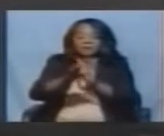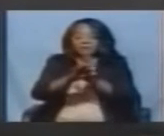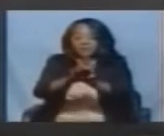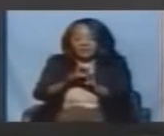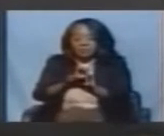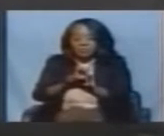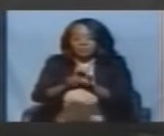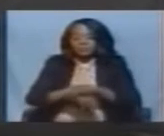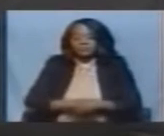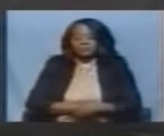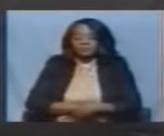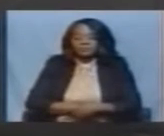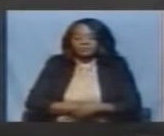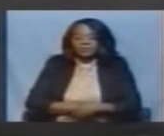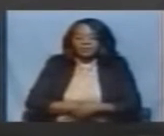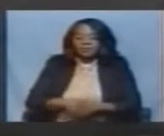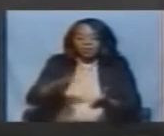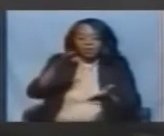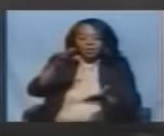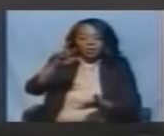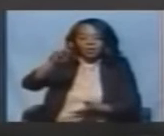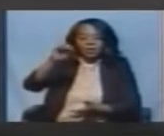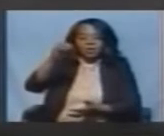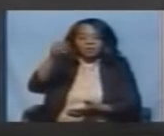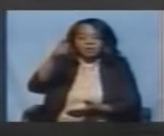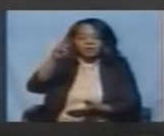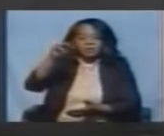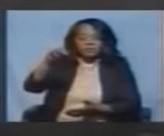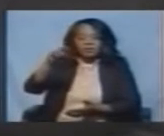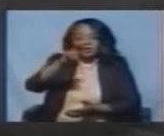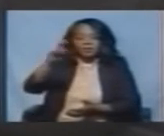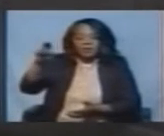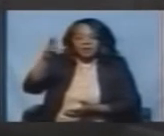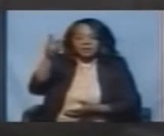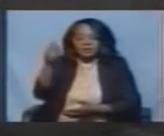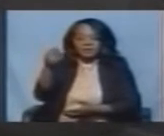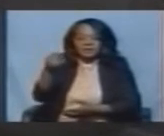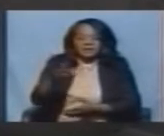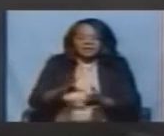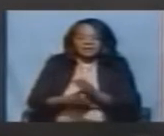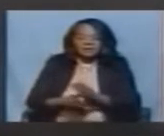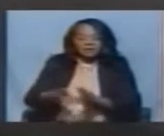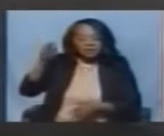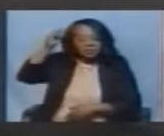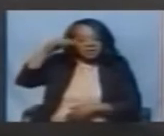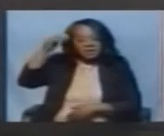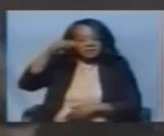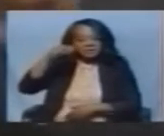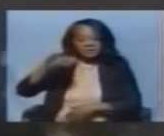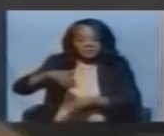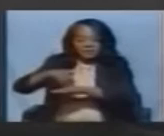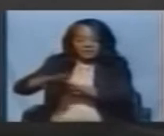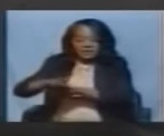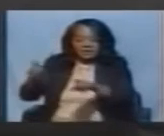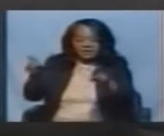that paper, that particular ream of paper, maybe at 200 kwacha. The next ministry will be sending out another inquiry in